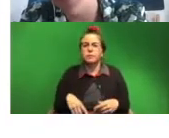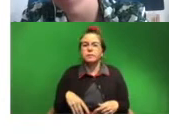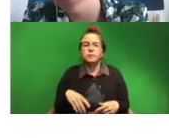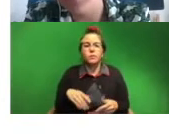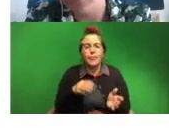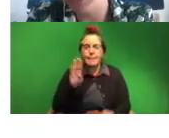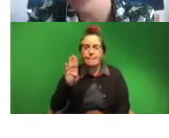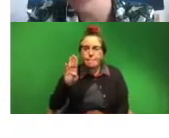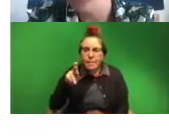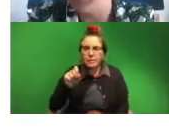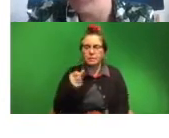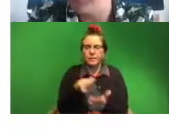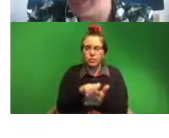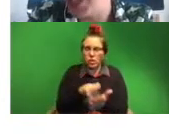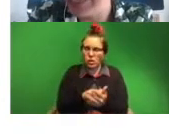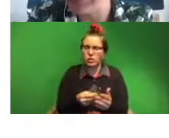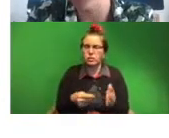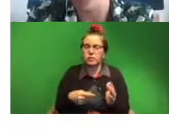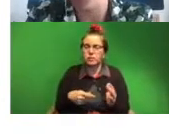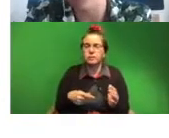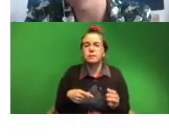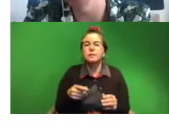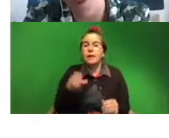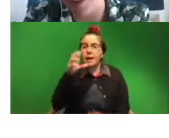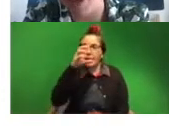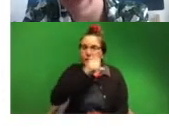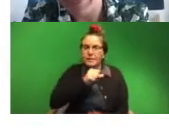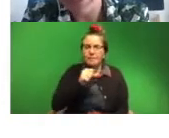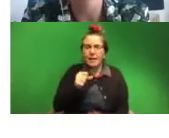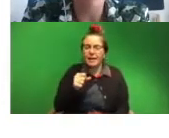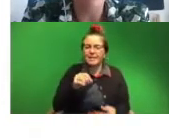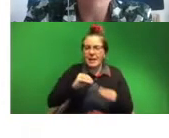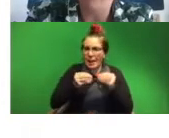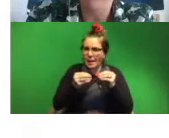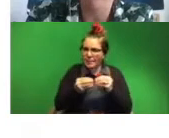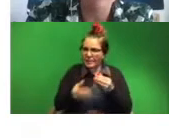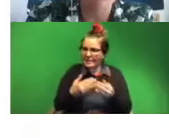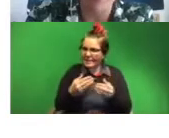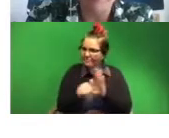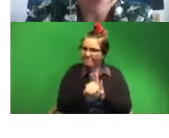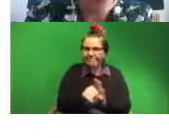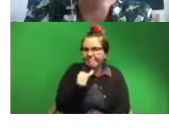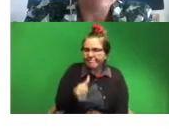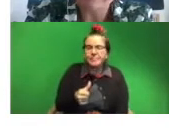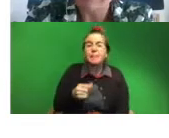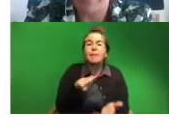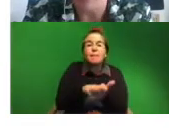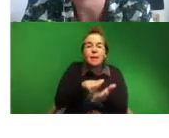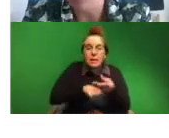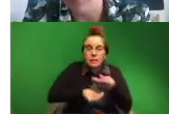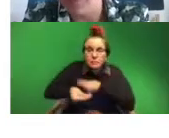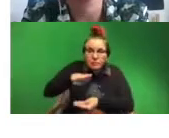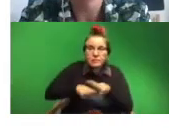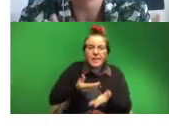of dollars, and the actual estimation is hard to quantify. That's because this money and these